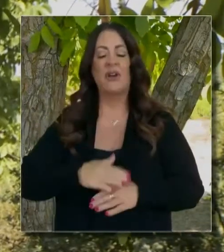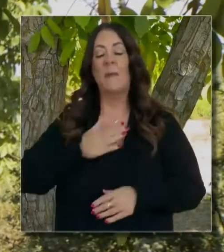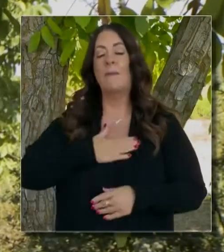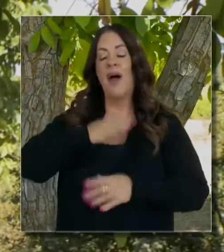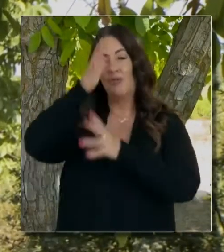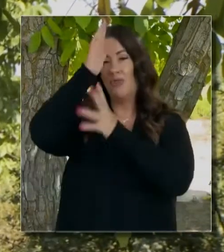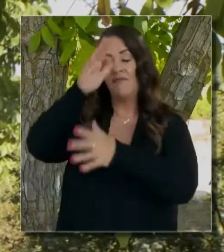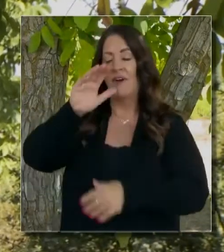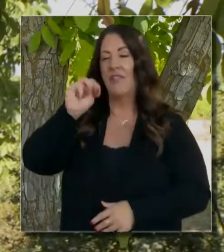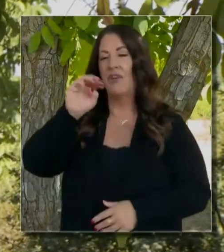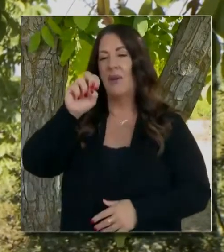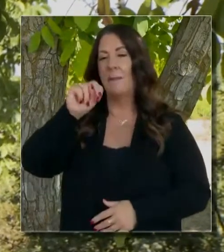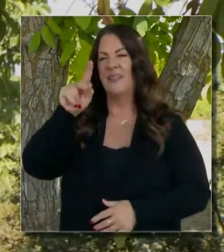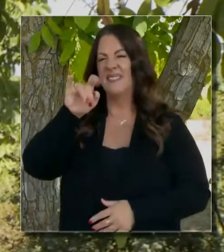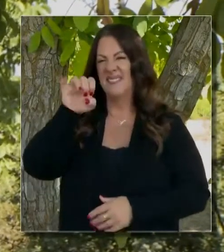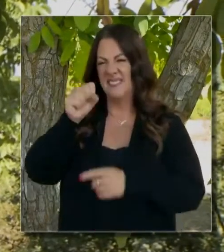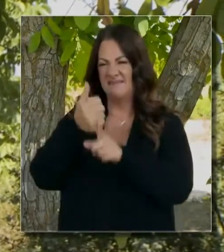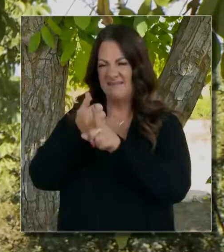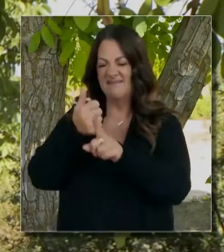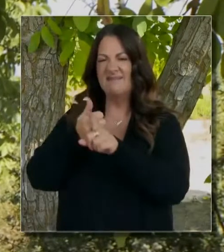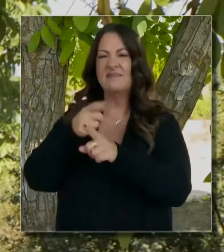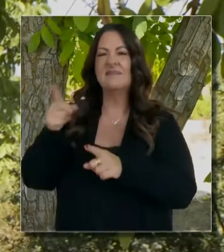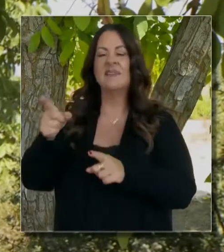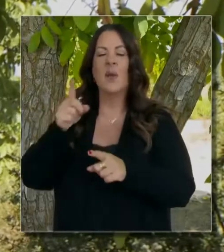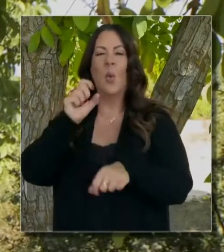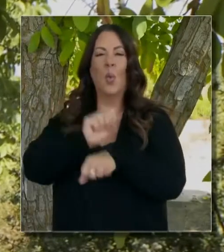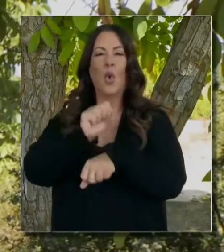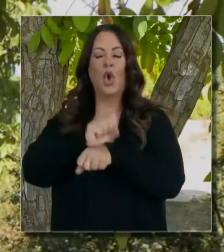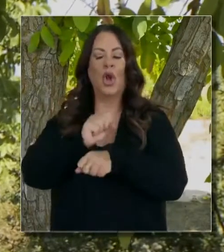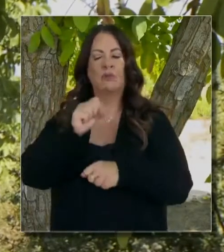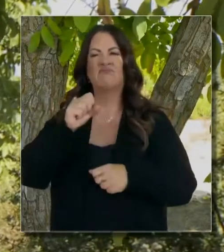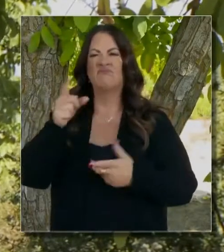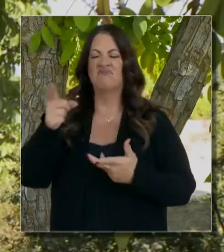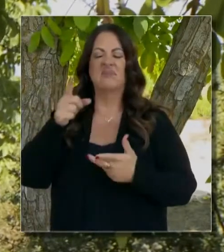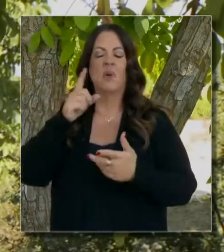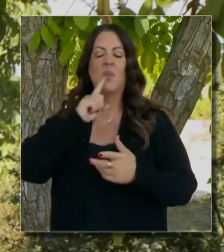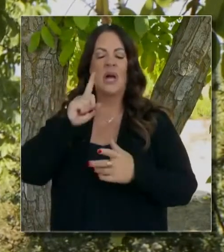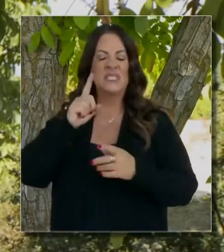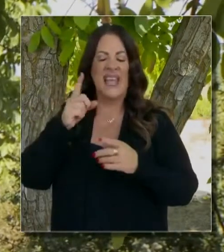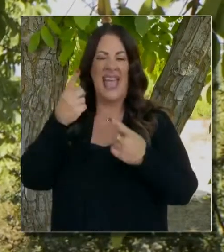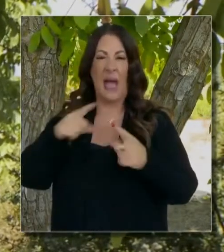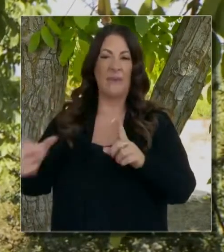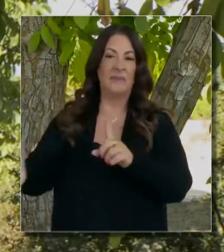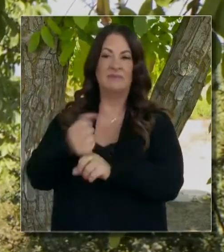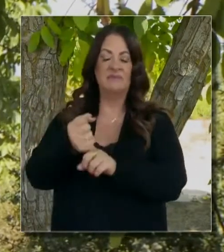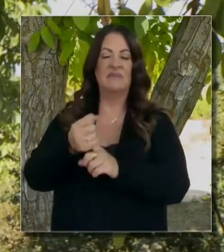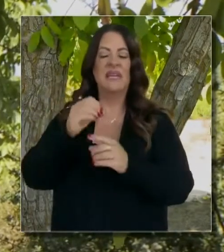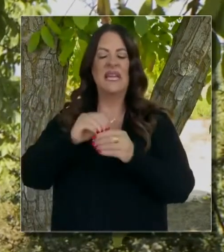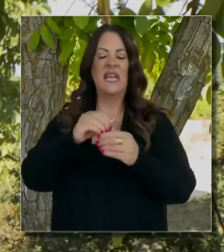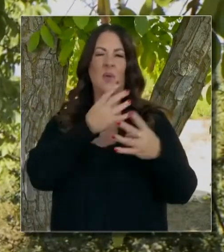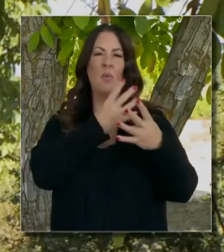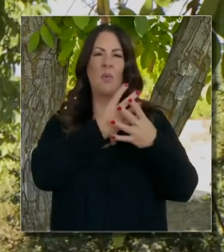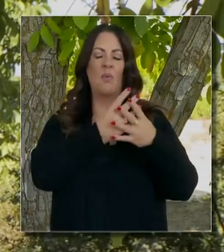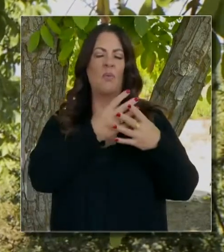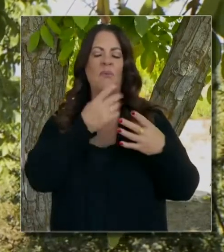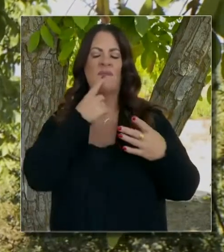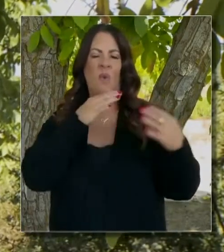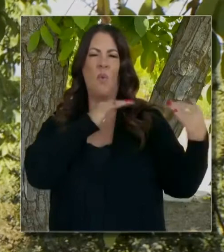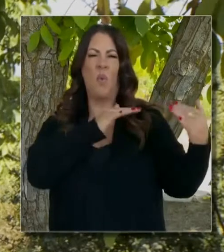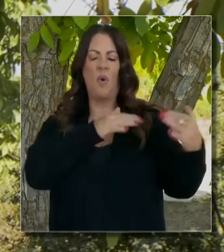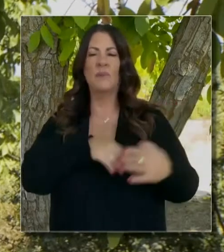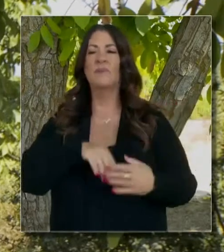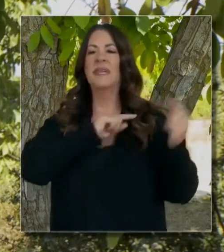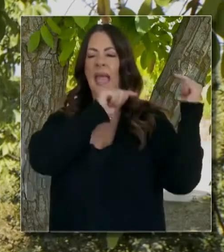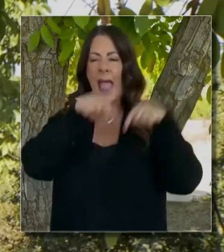grandfather, after spending years and years in Corregidor as a prisoner of war, came back with one mindset, and that was a focus on California